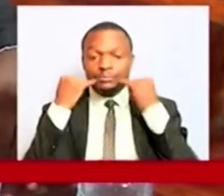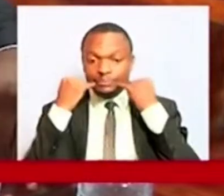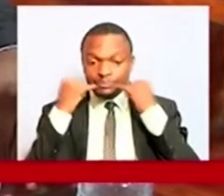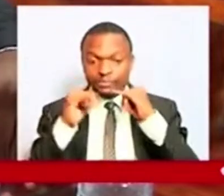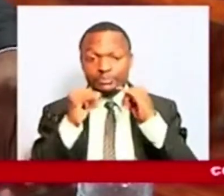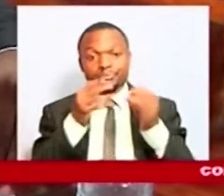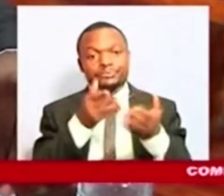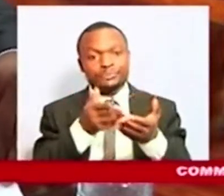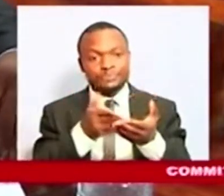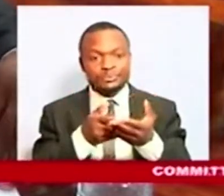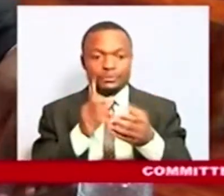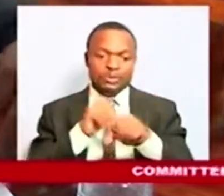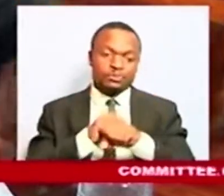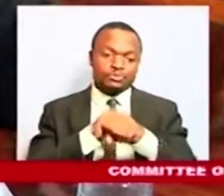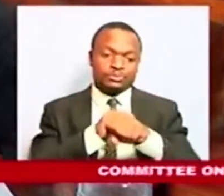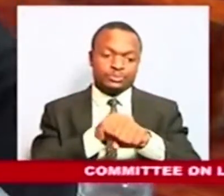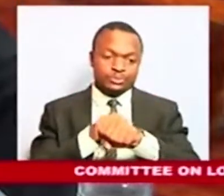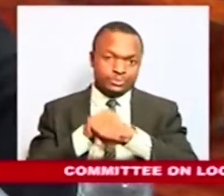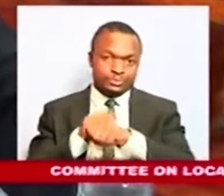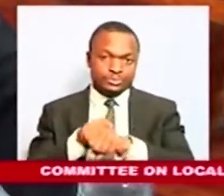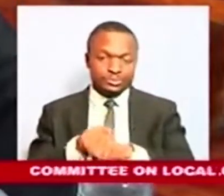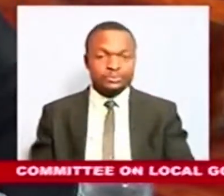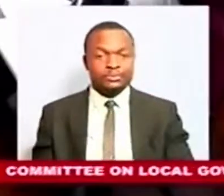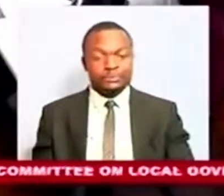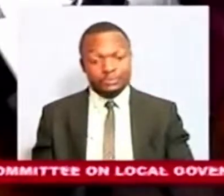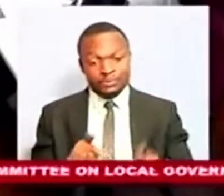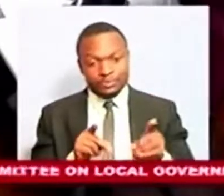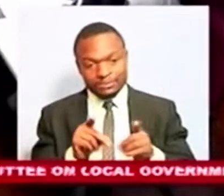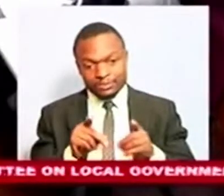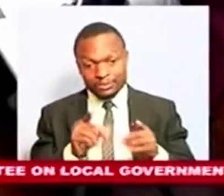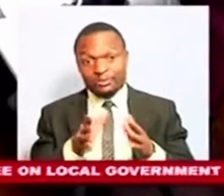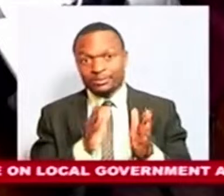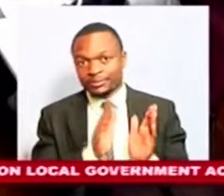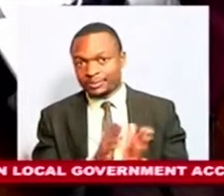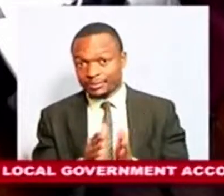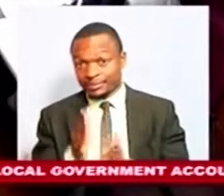these logistics. Director Planning.